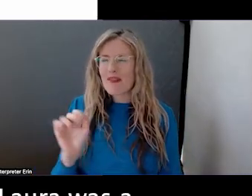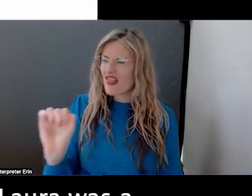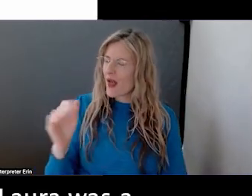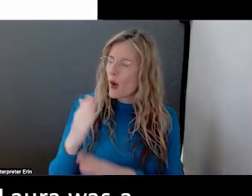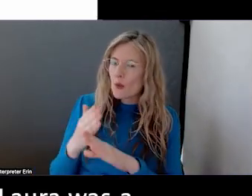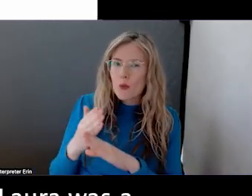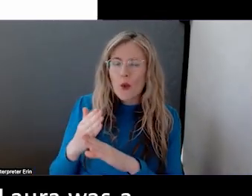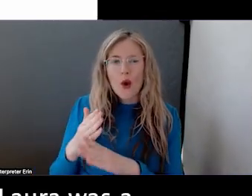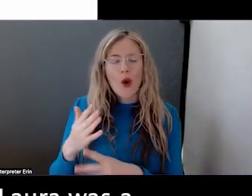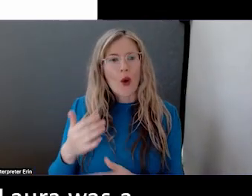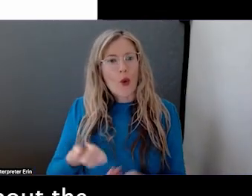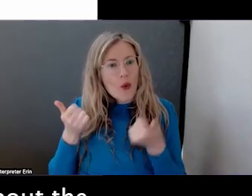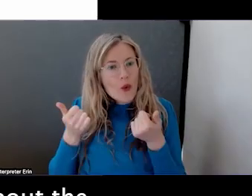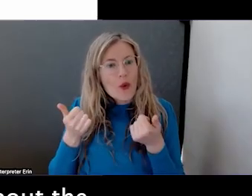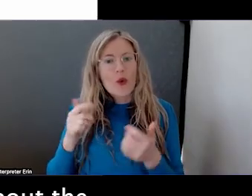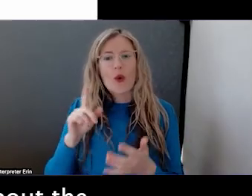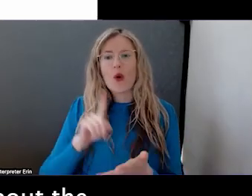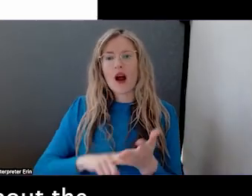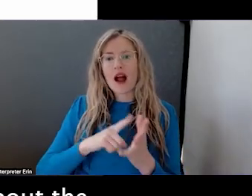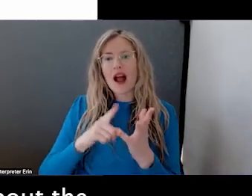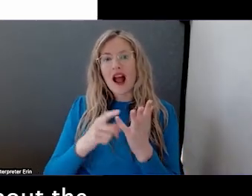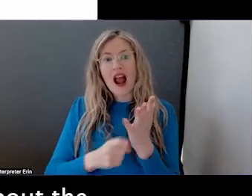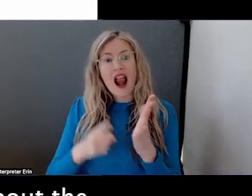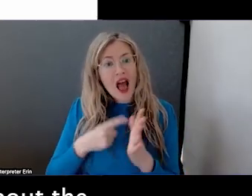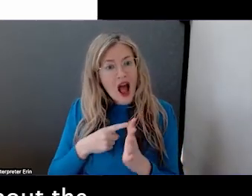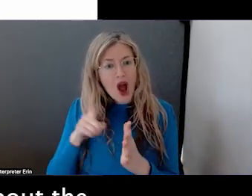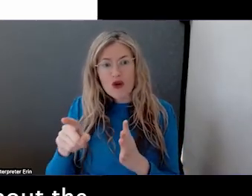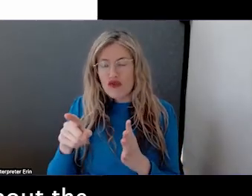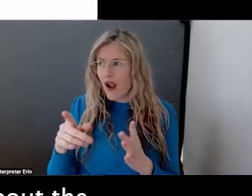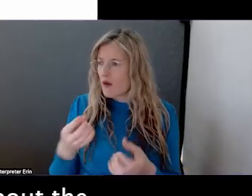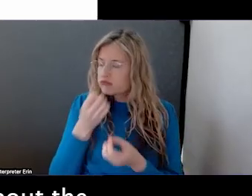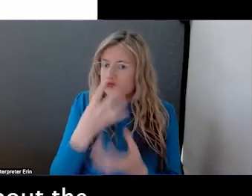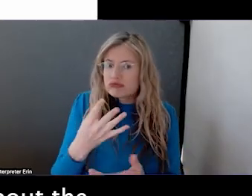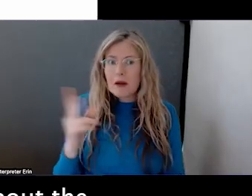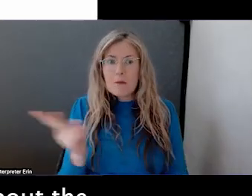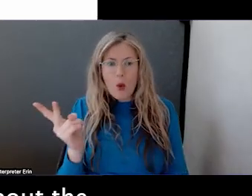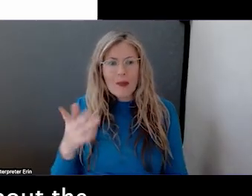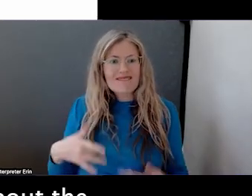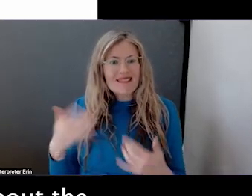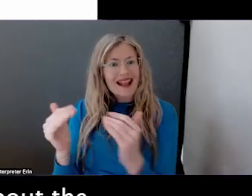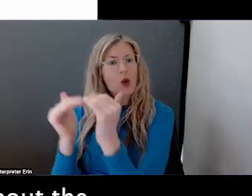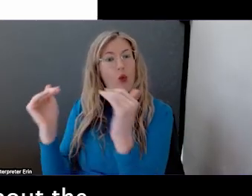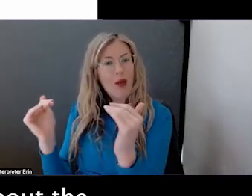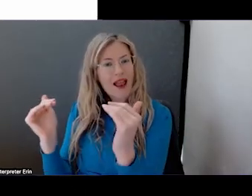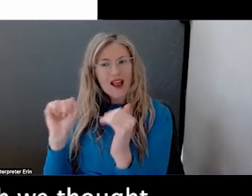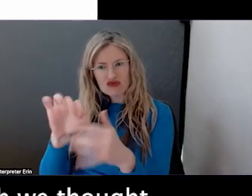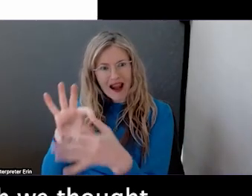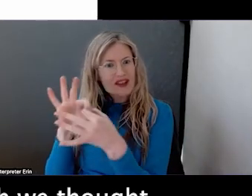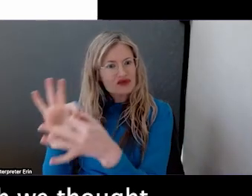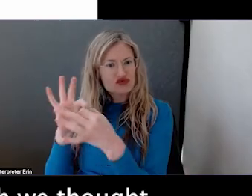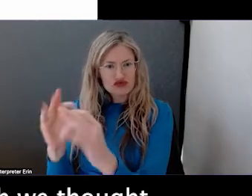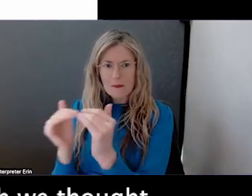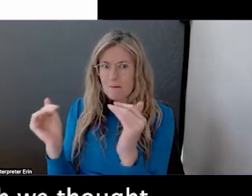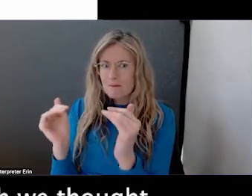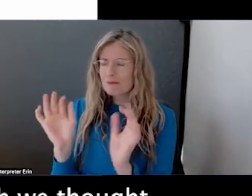and Laura was a voice in that, and there was an equalness and equity about the relationship. So that was, we